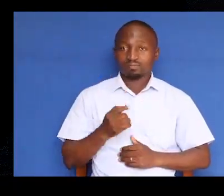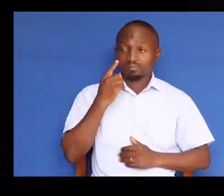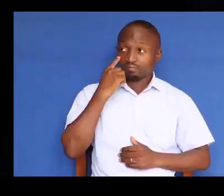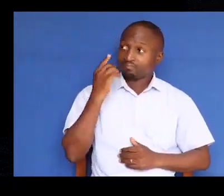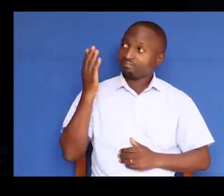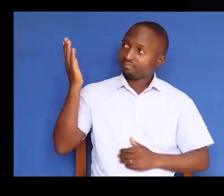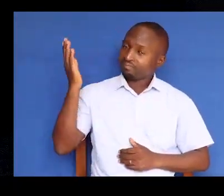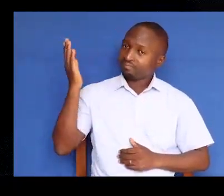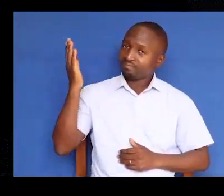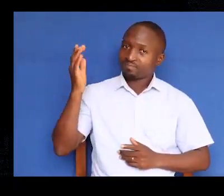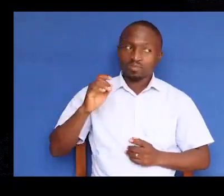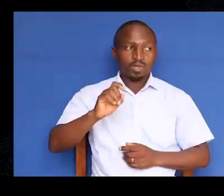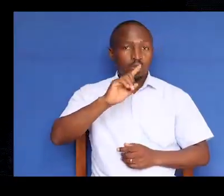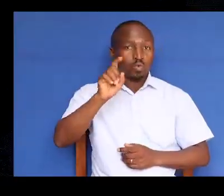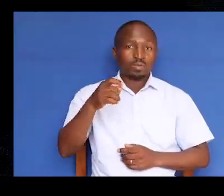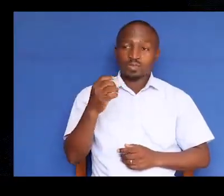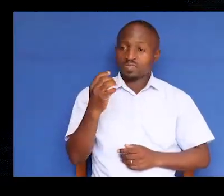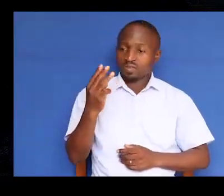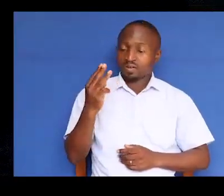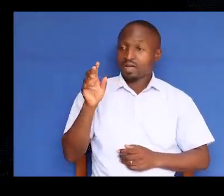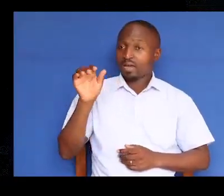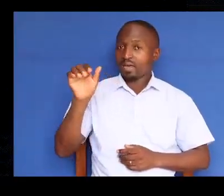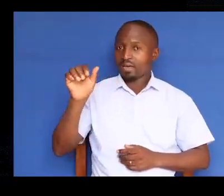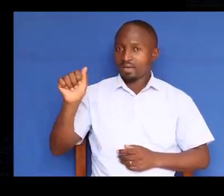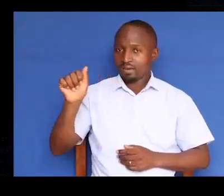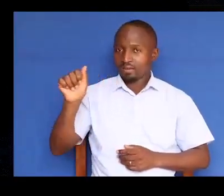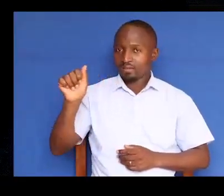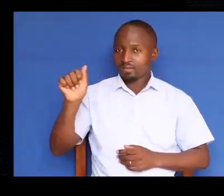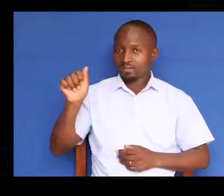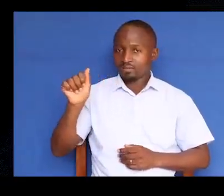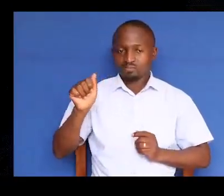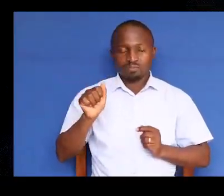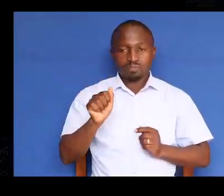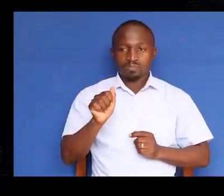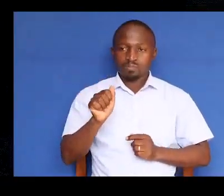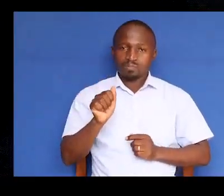see, question number 3A, Roman 1.